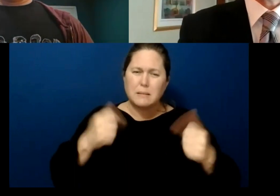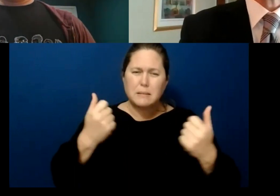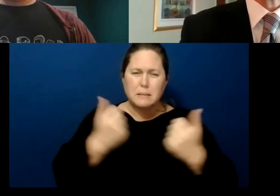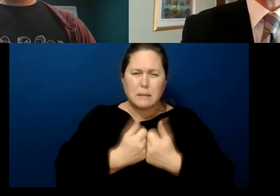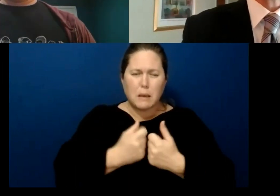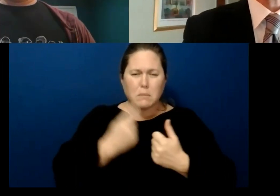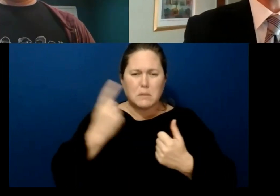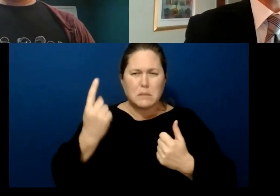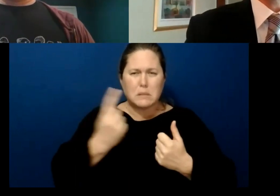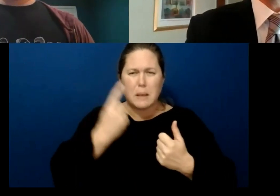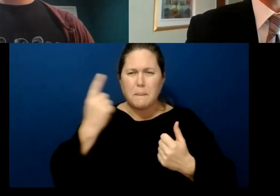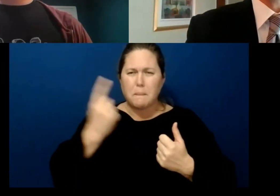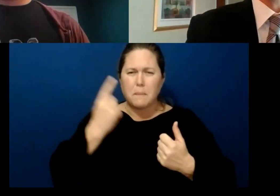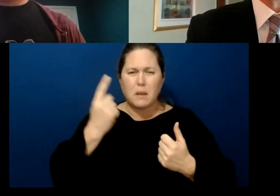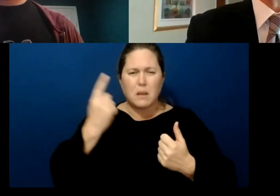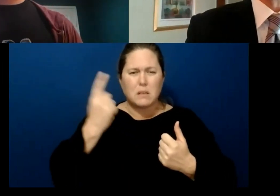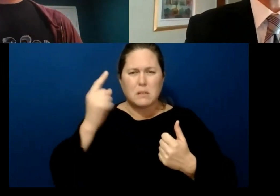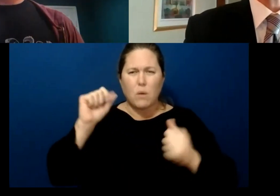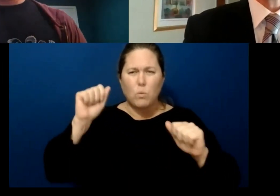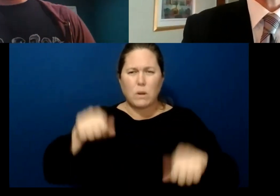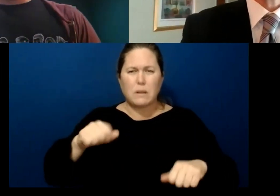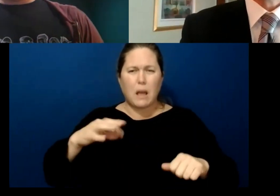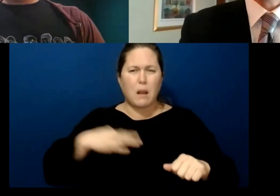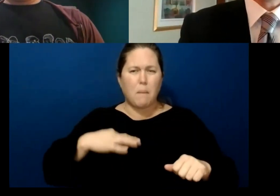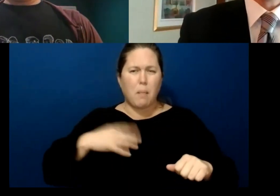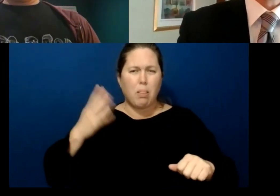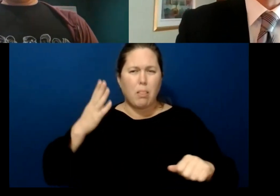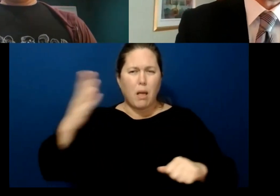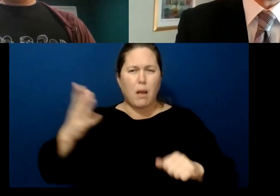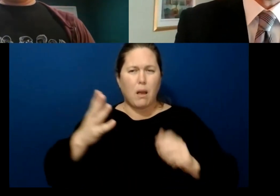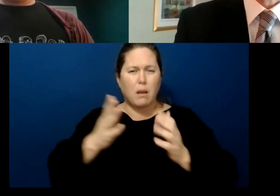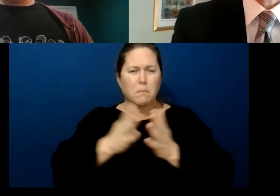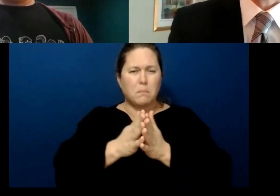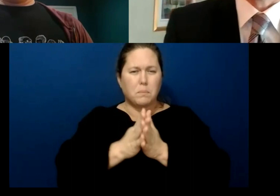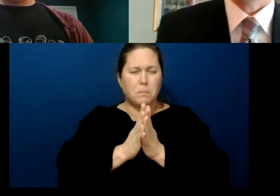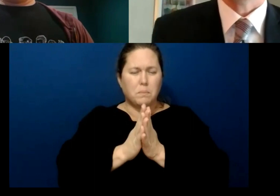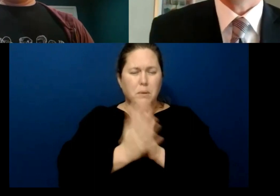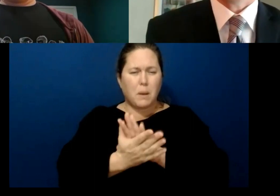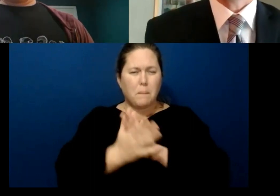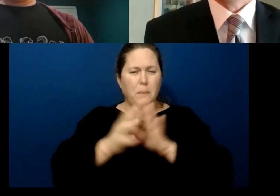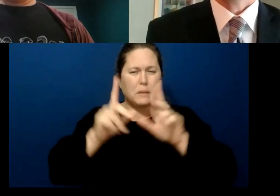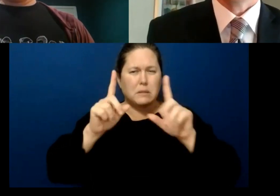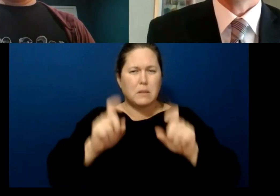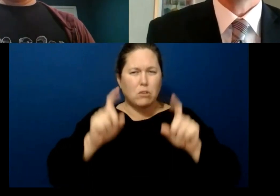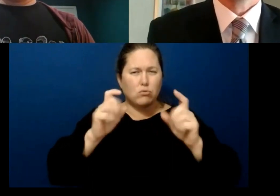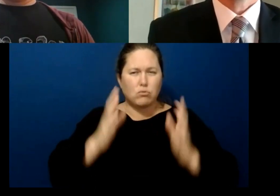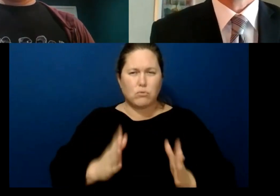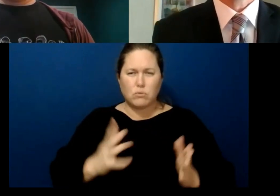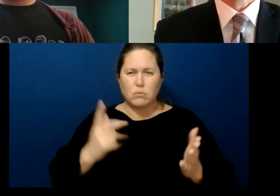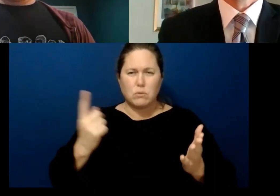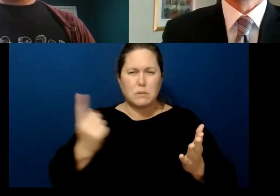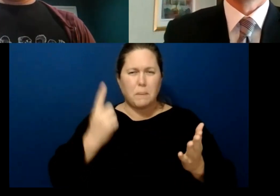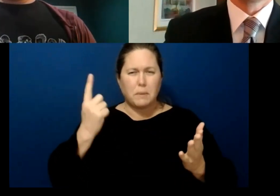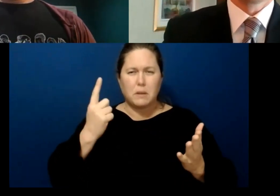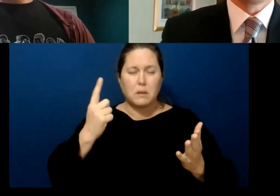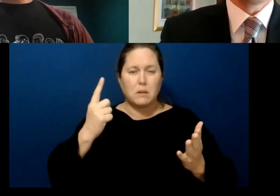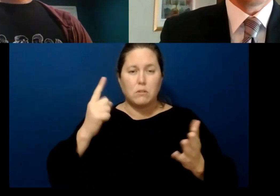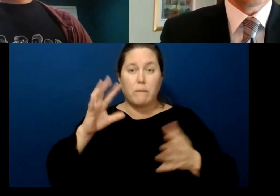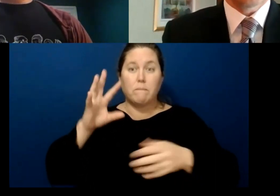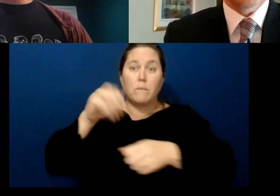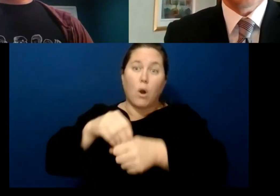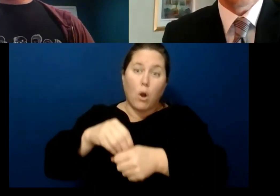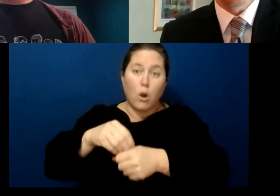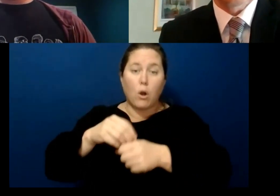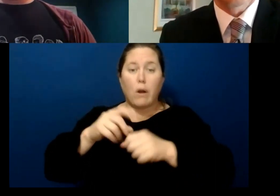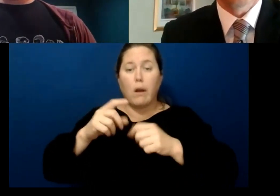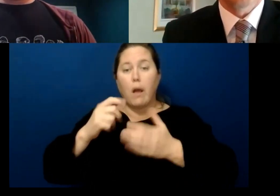request to be testers through the site to just as a way to kind of get involved and help you? Yeah, so